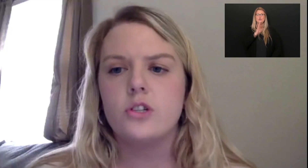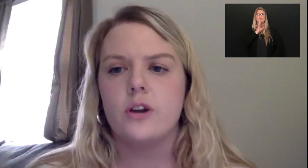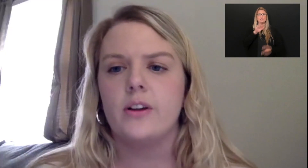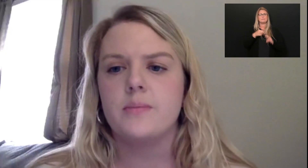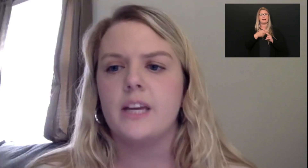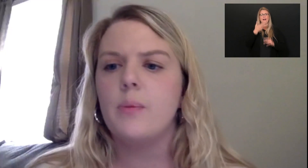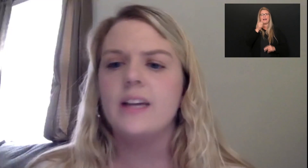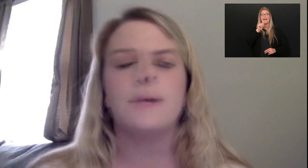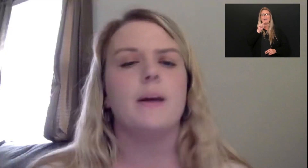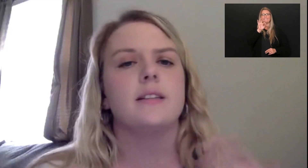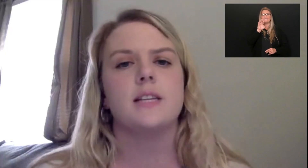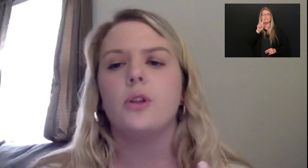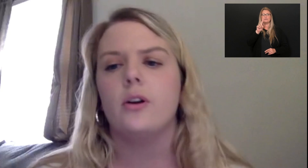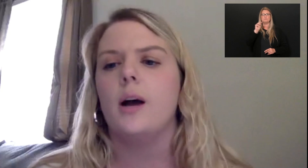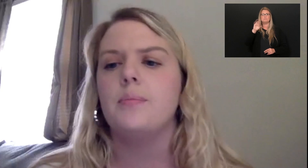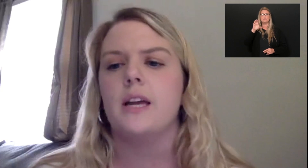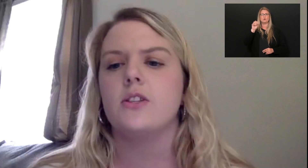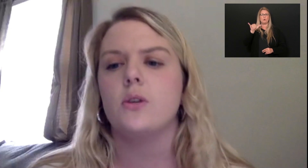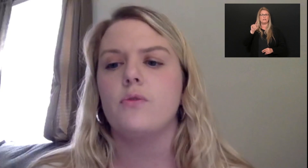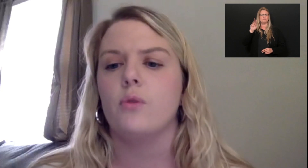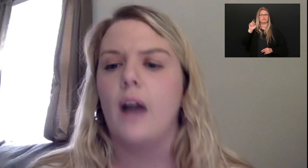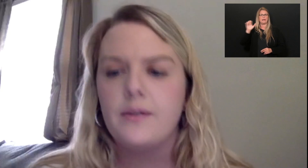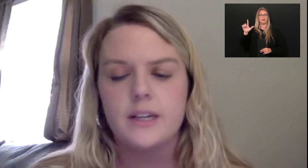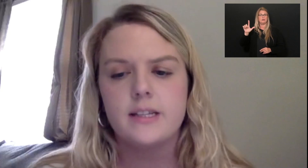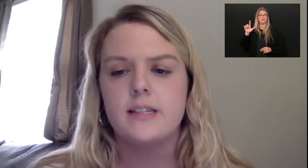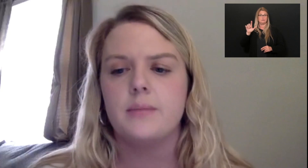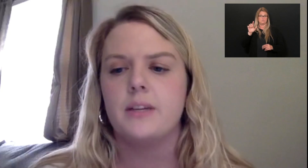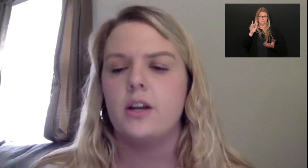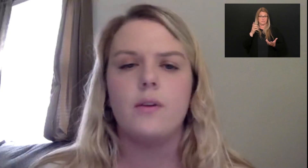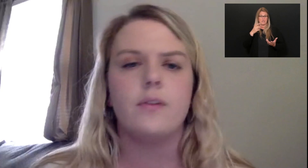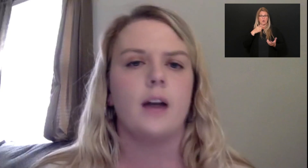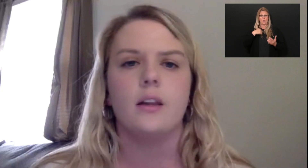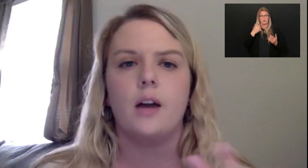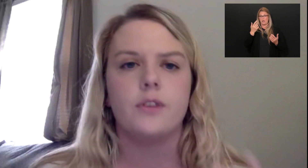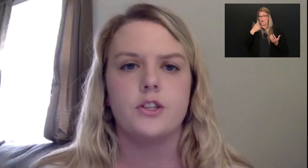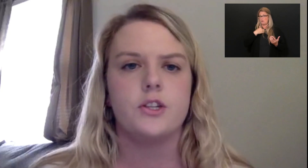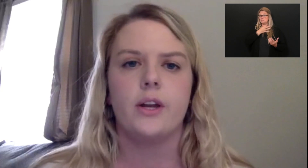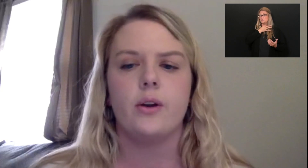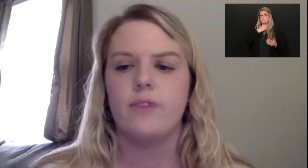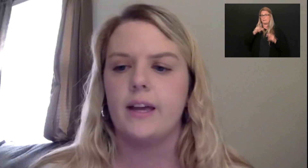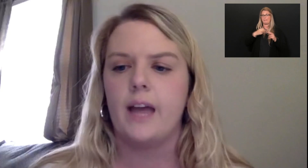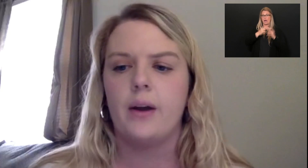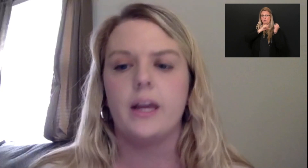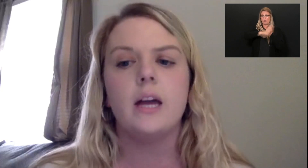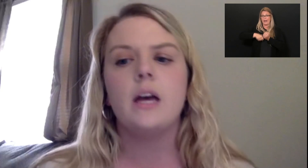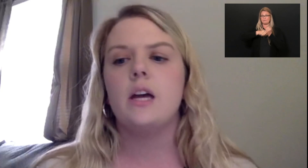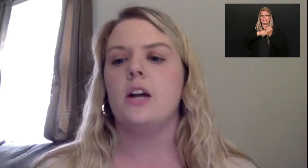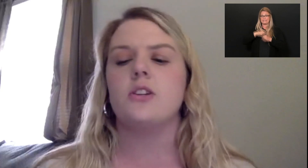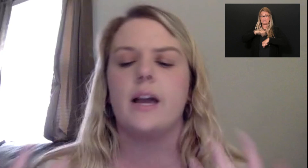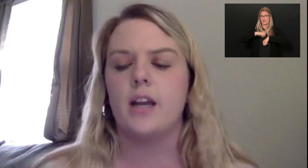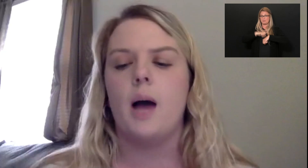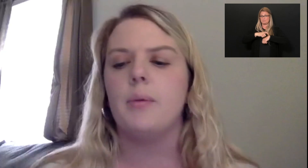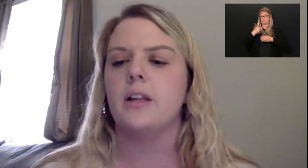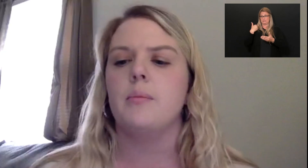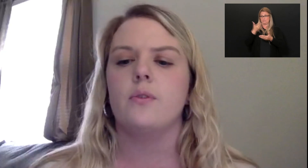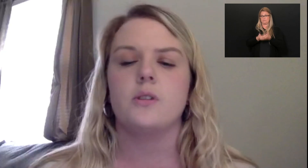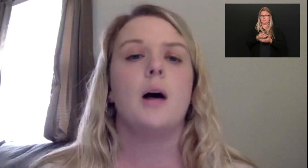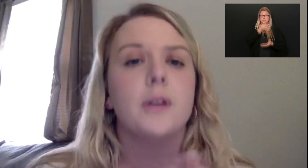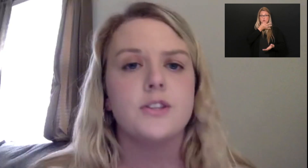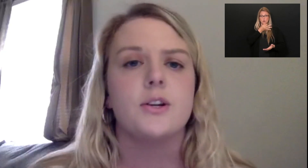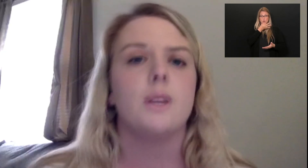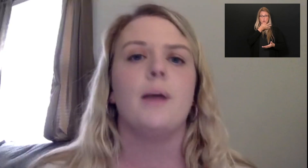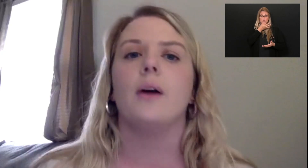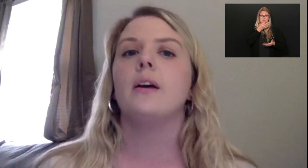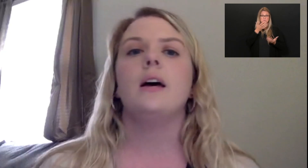Hatfield-McCoy trails, but can we expect a similar update soon for rafting season? Because I know we've gotten a lot of concern here in Fayette County, not just economically, but of course